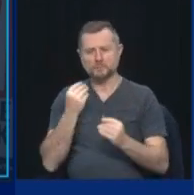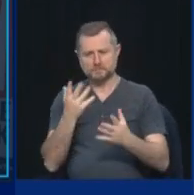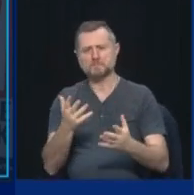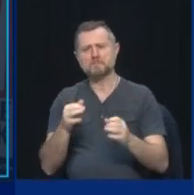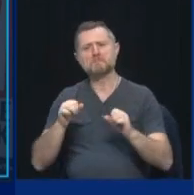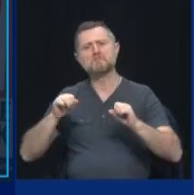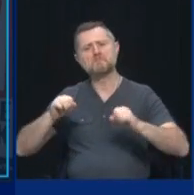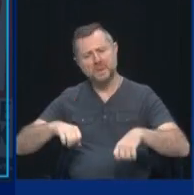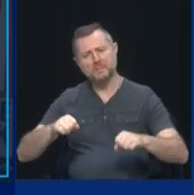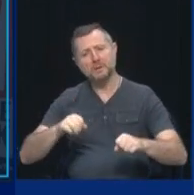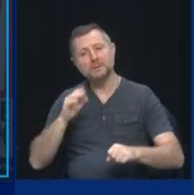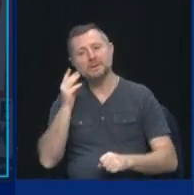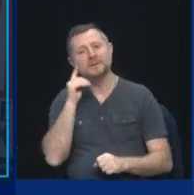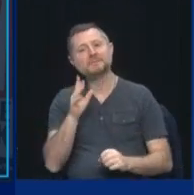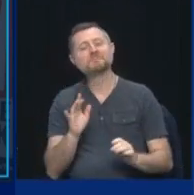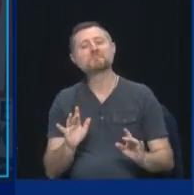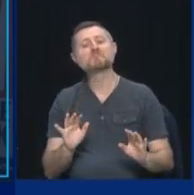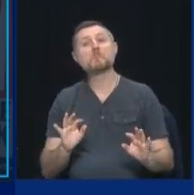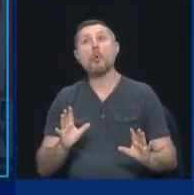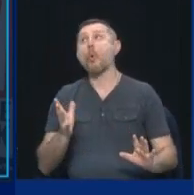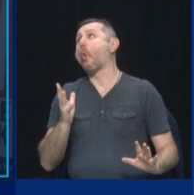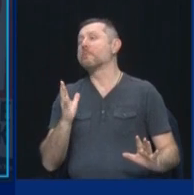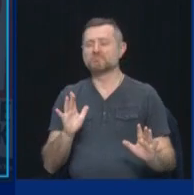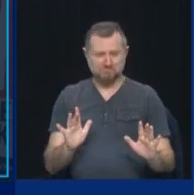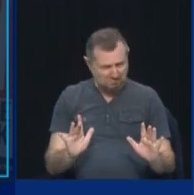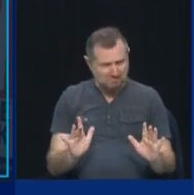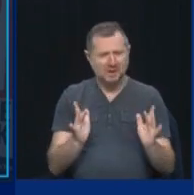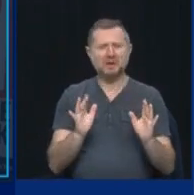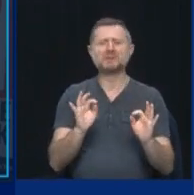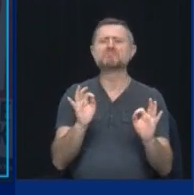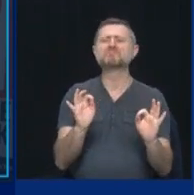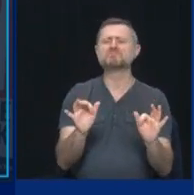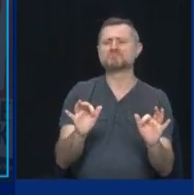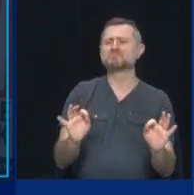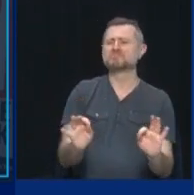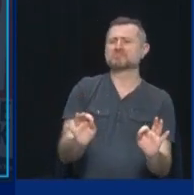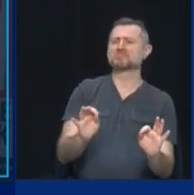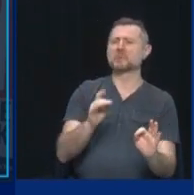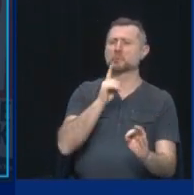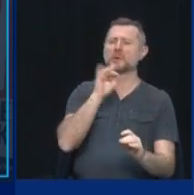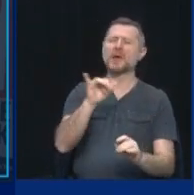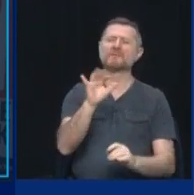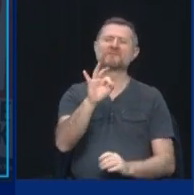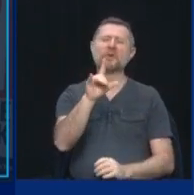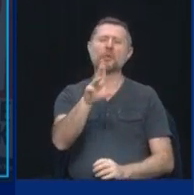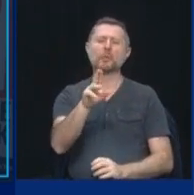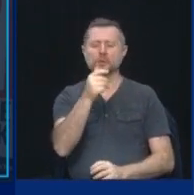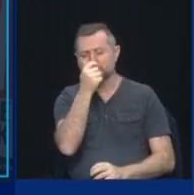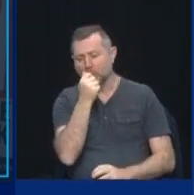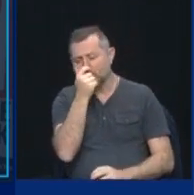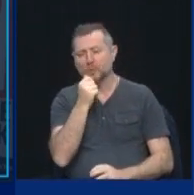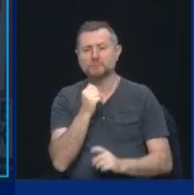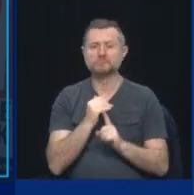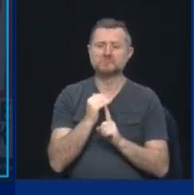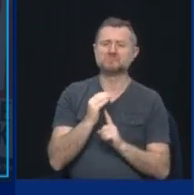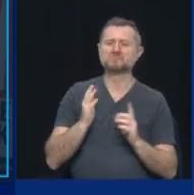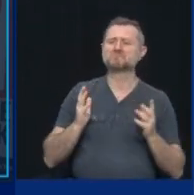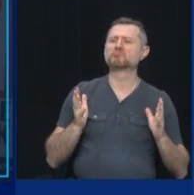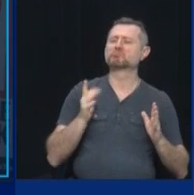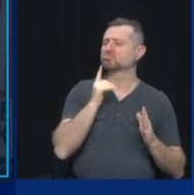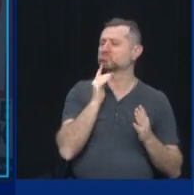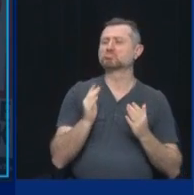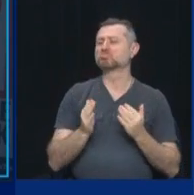mild flu-like symptoms. But it's not about the reality, it's about the perception. If you have 48% of